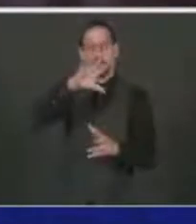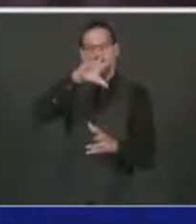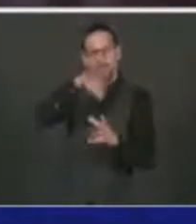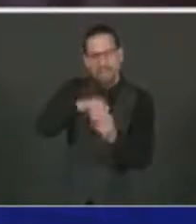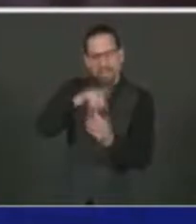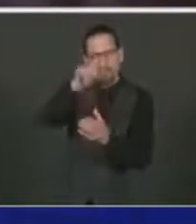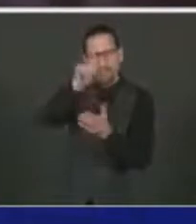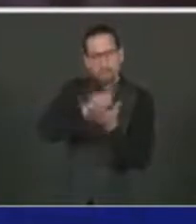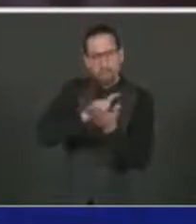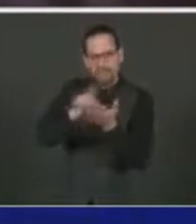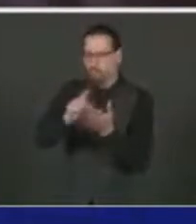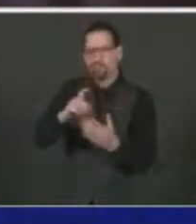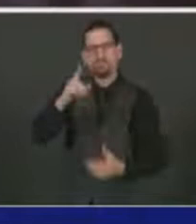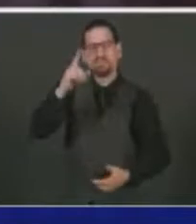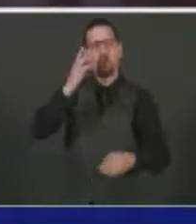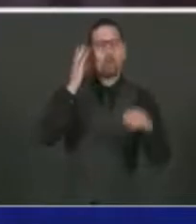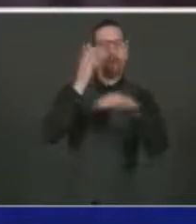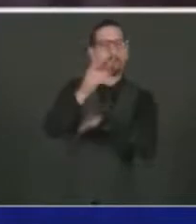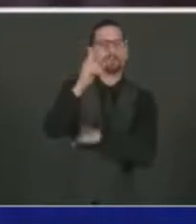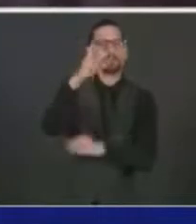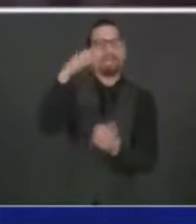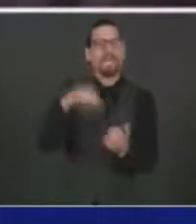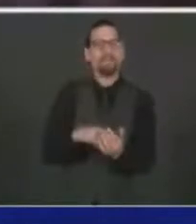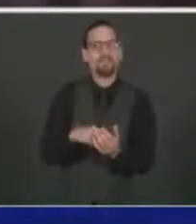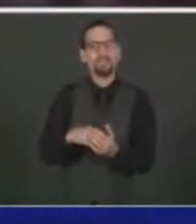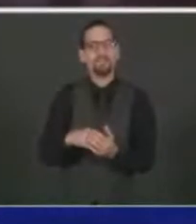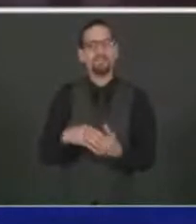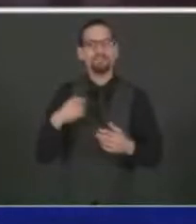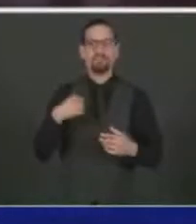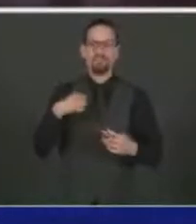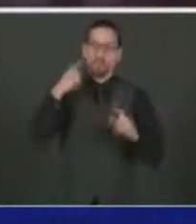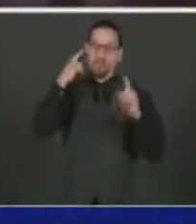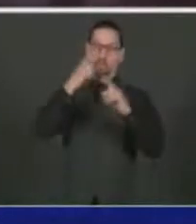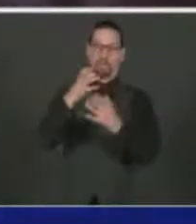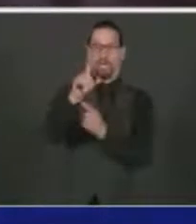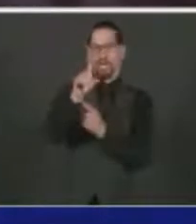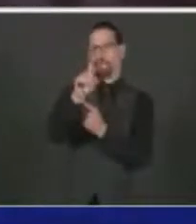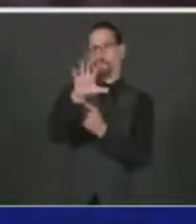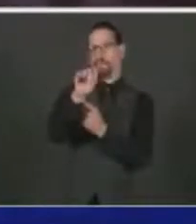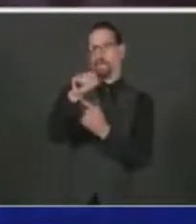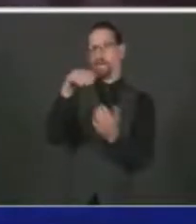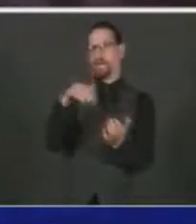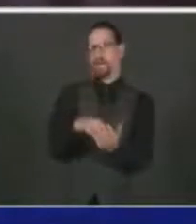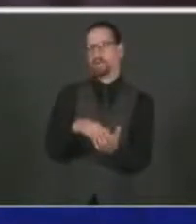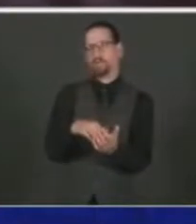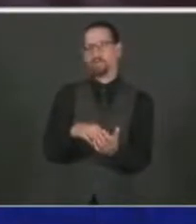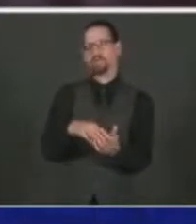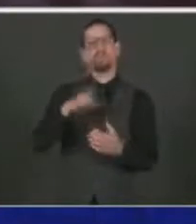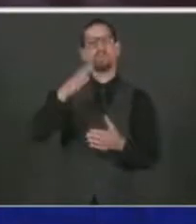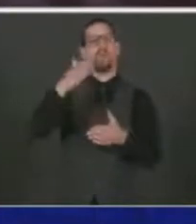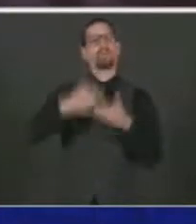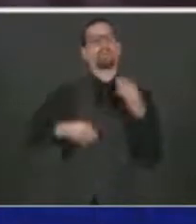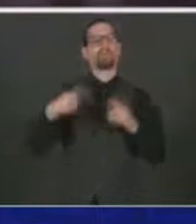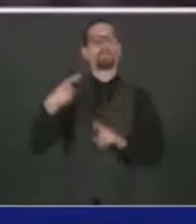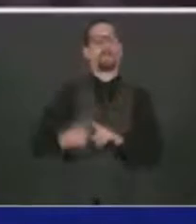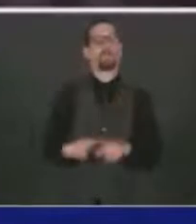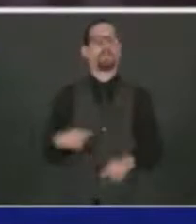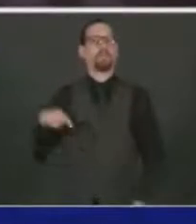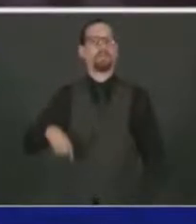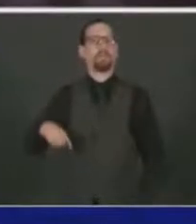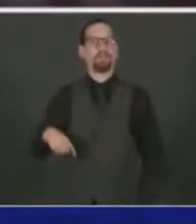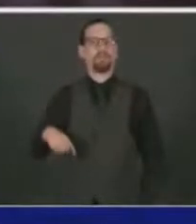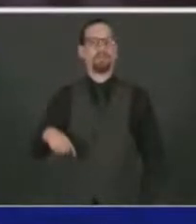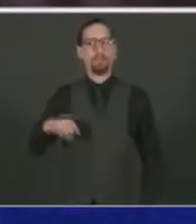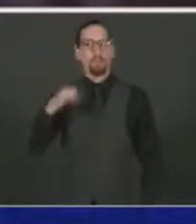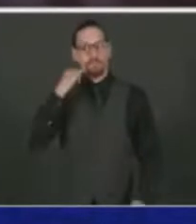see if we can get to $150,000 by the end of the month. $150,000 by the end of the month. So if you're hearing me and you have a